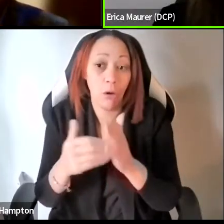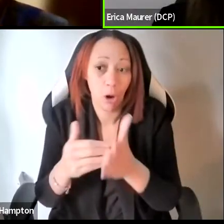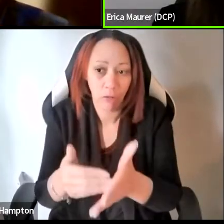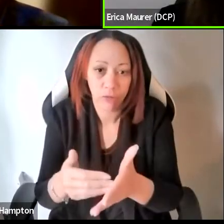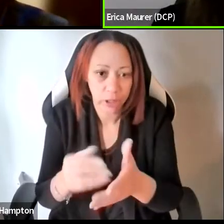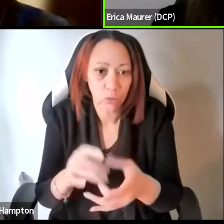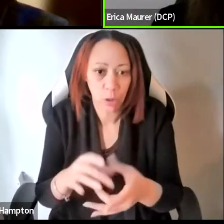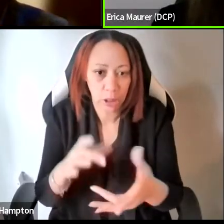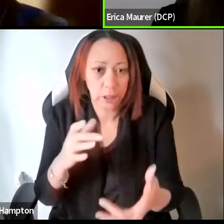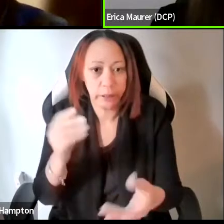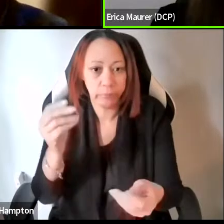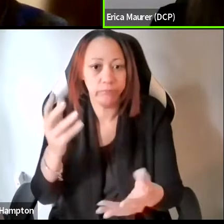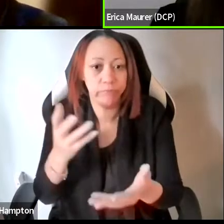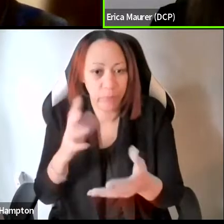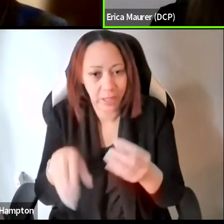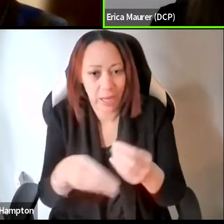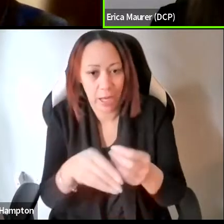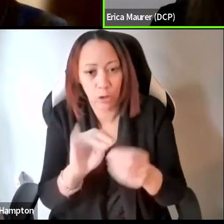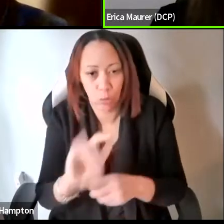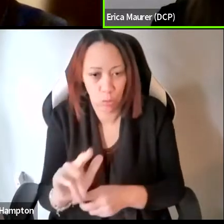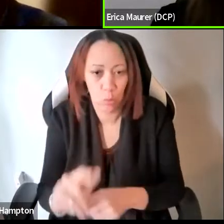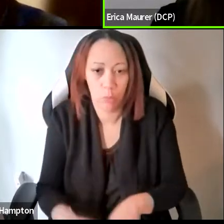and getting it into the tool.